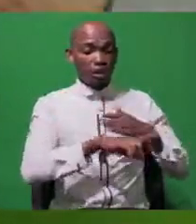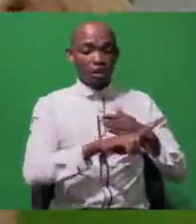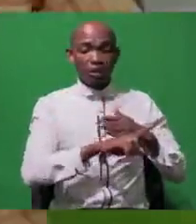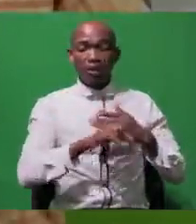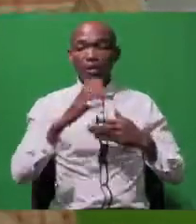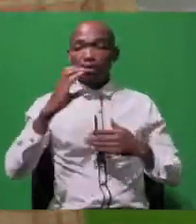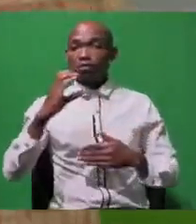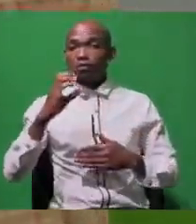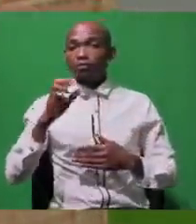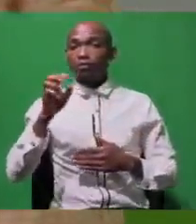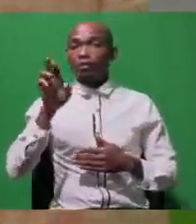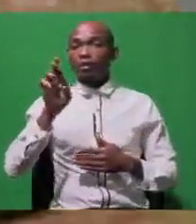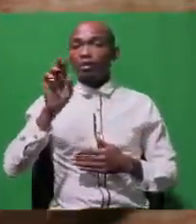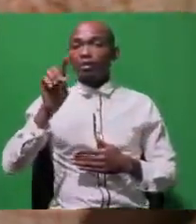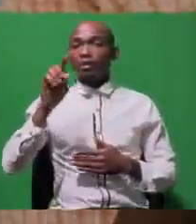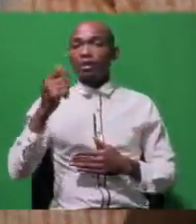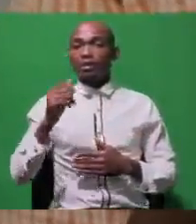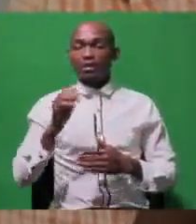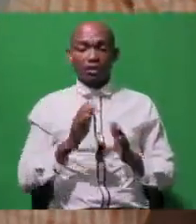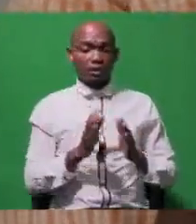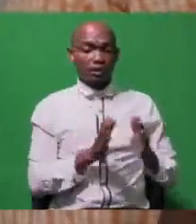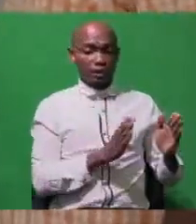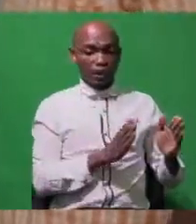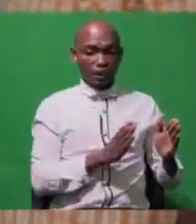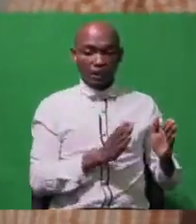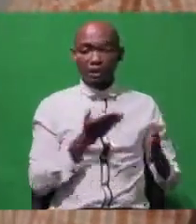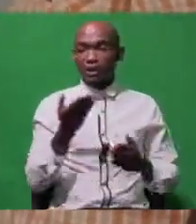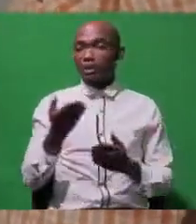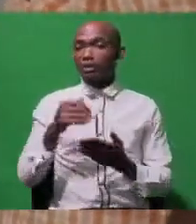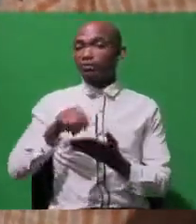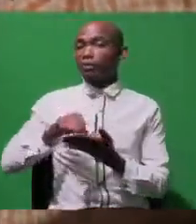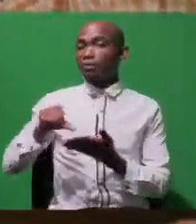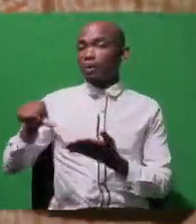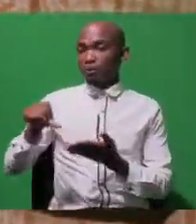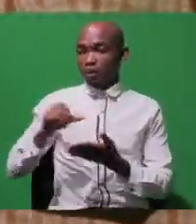side. This side is a side of payment.